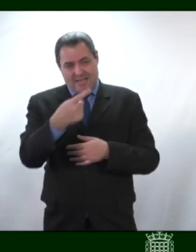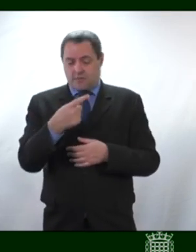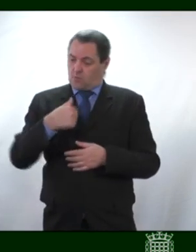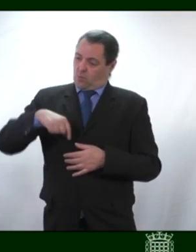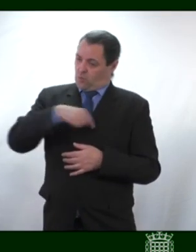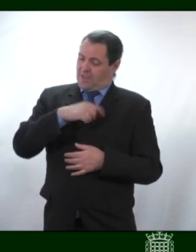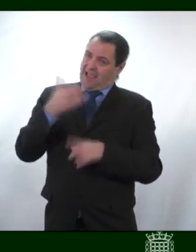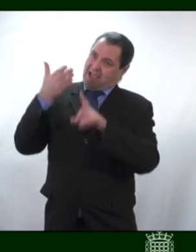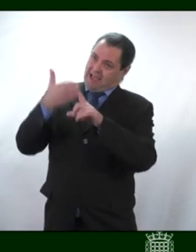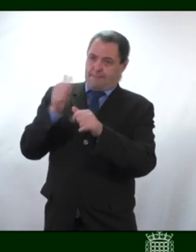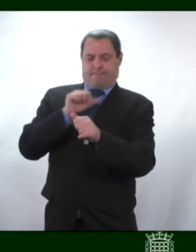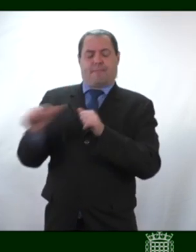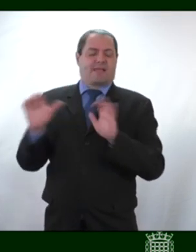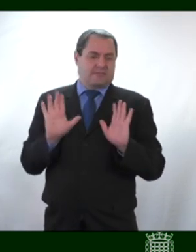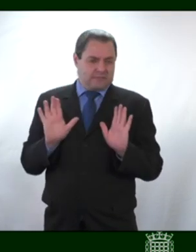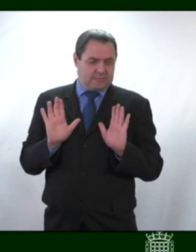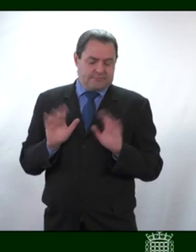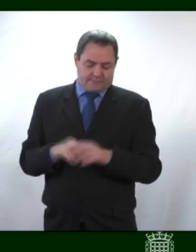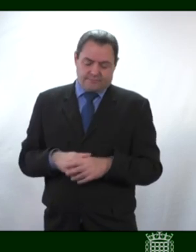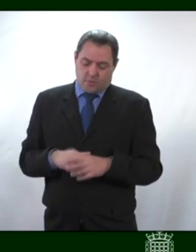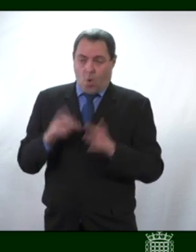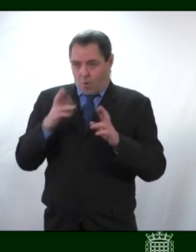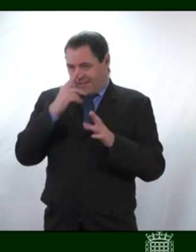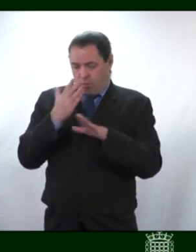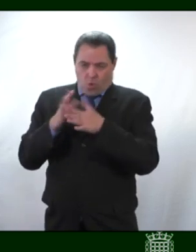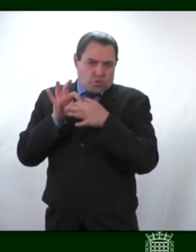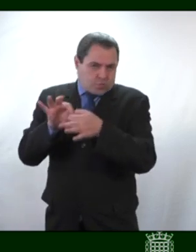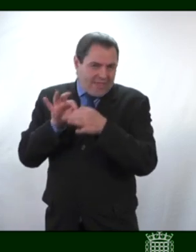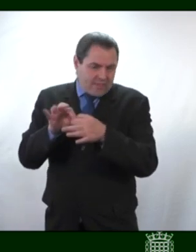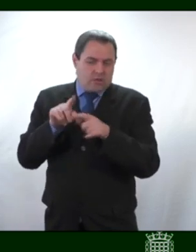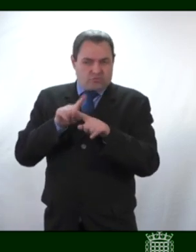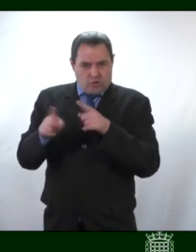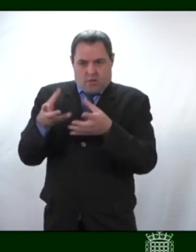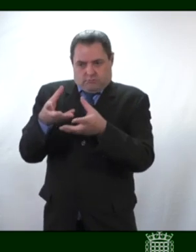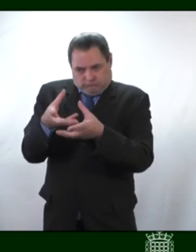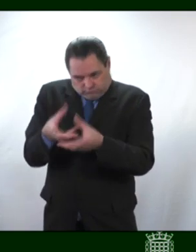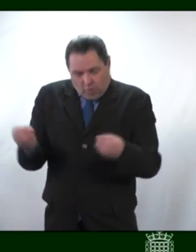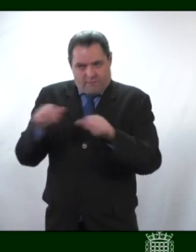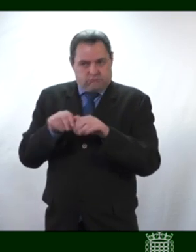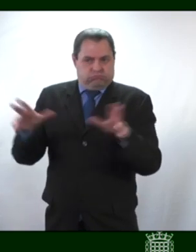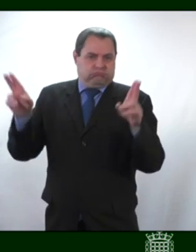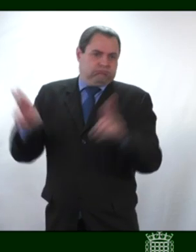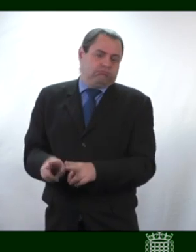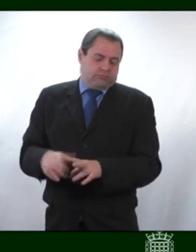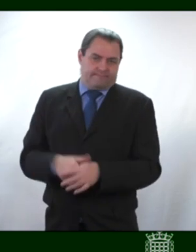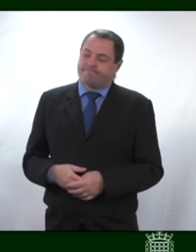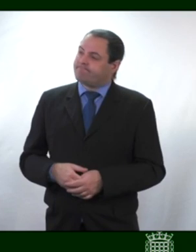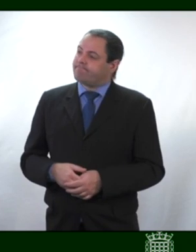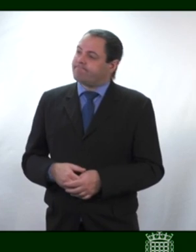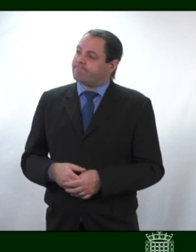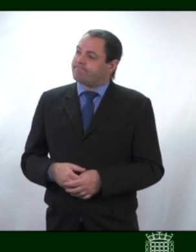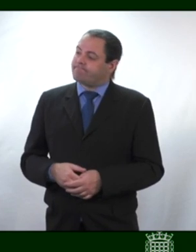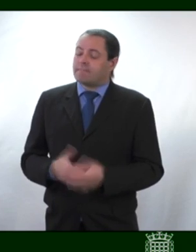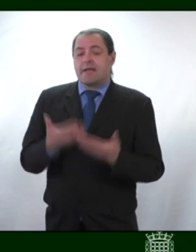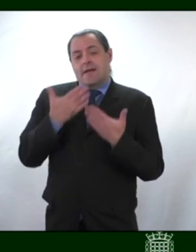works with the best of intentions, and I hope that we can work together to try to tackle this dreadful disease. Right, for those who wish to leave the